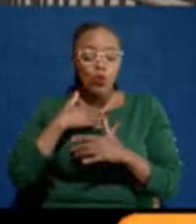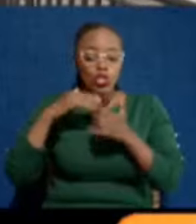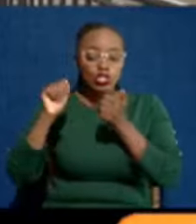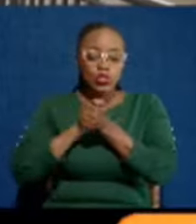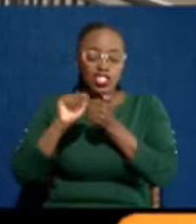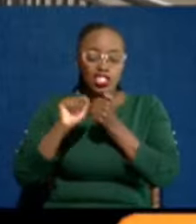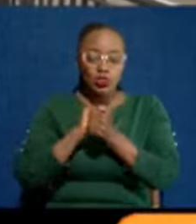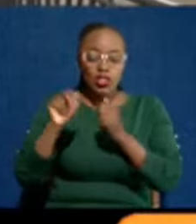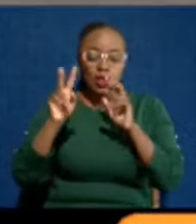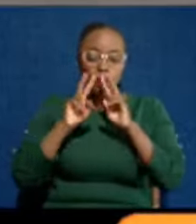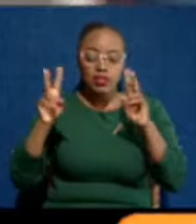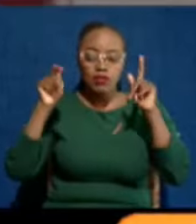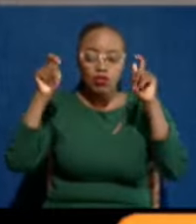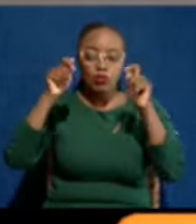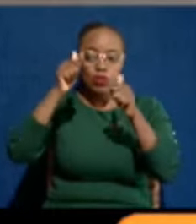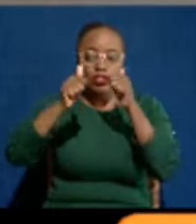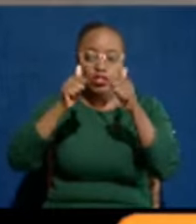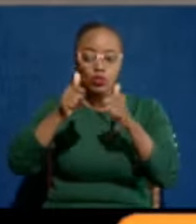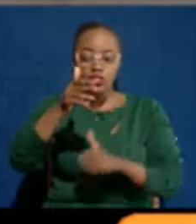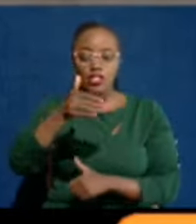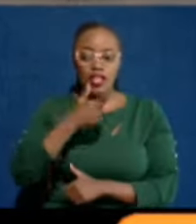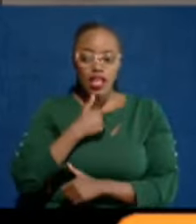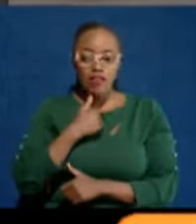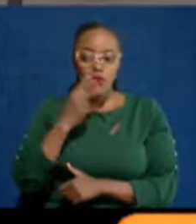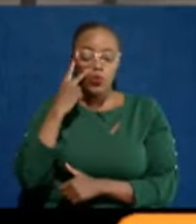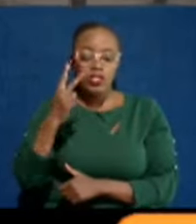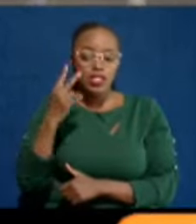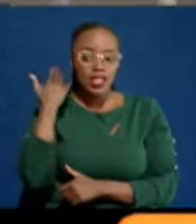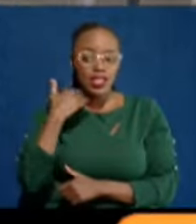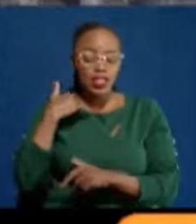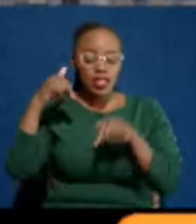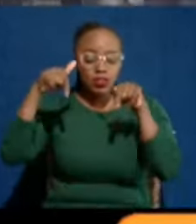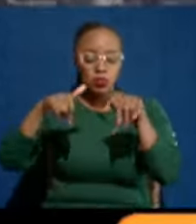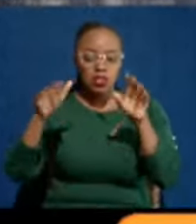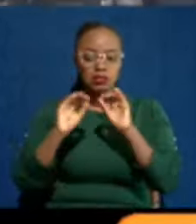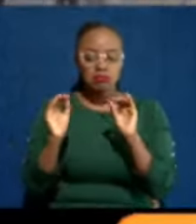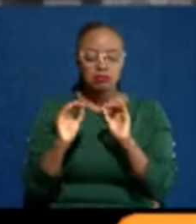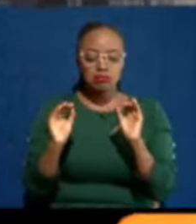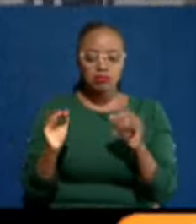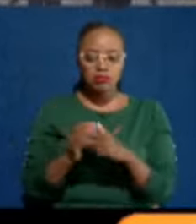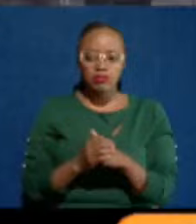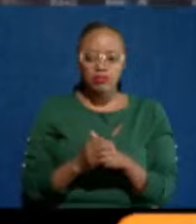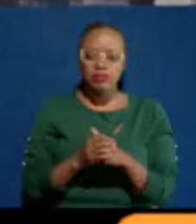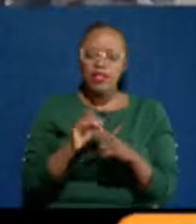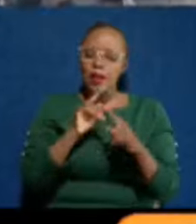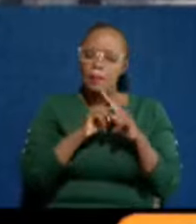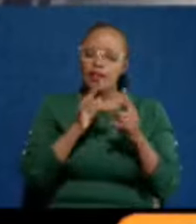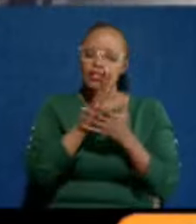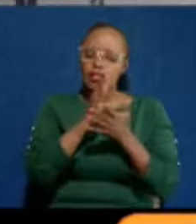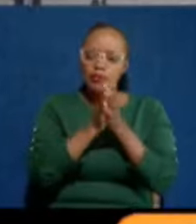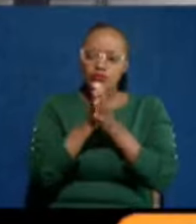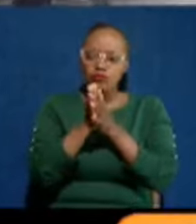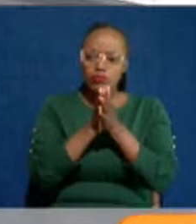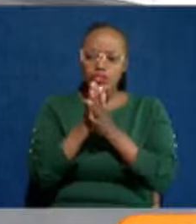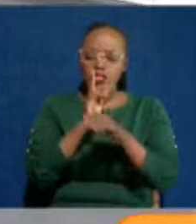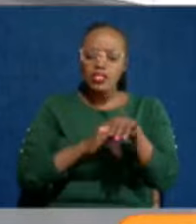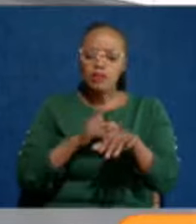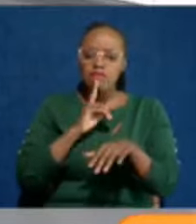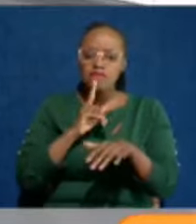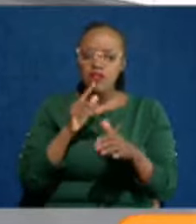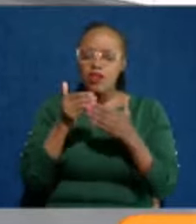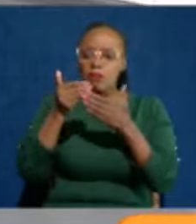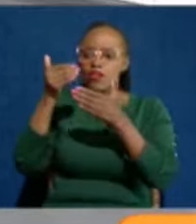the peaceful protest that would be. We didn't see the goons today. And what is interesting is that when they say prior